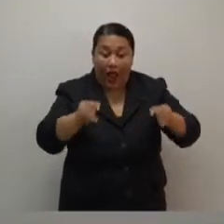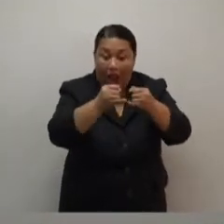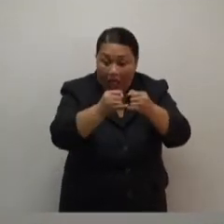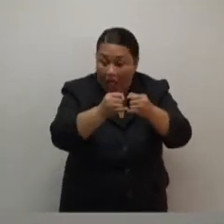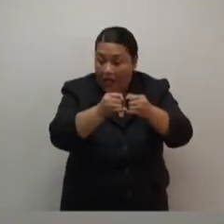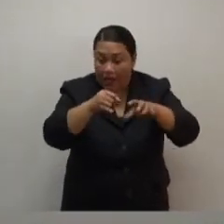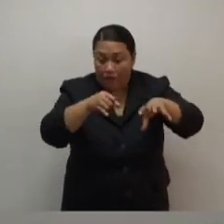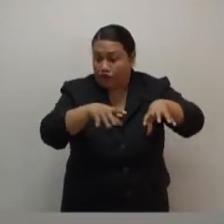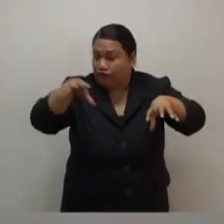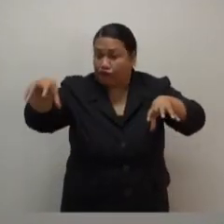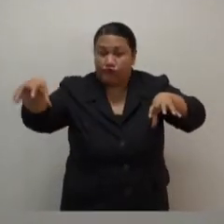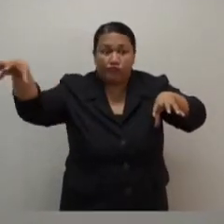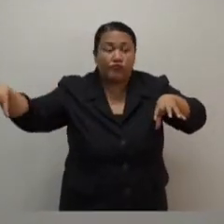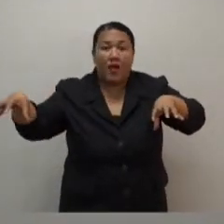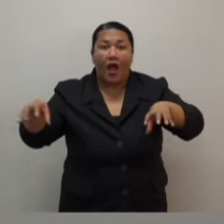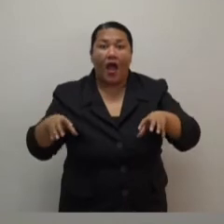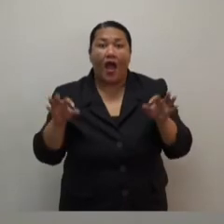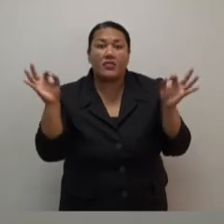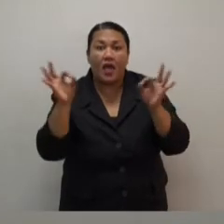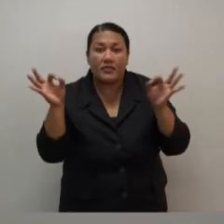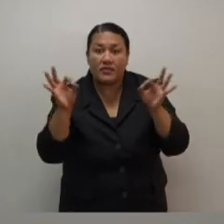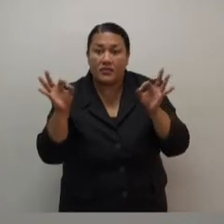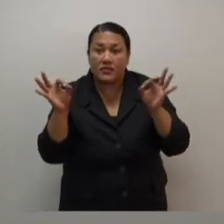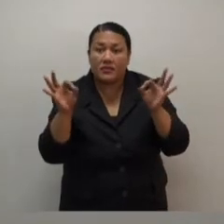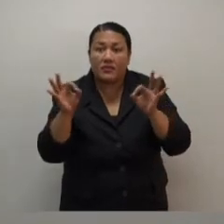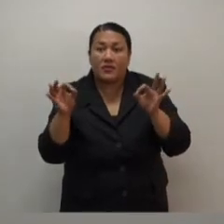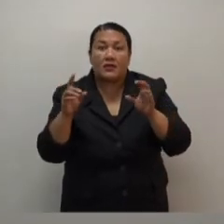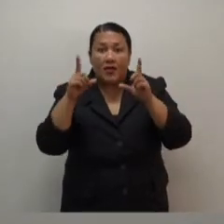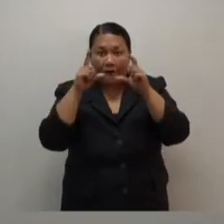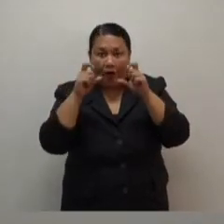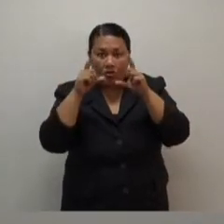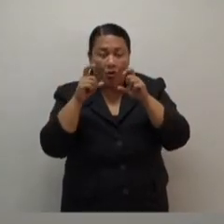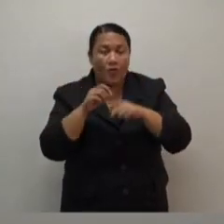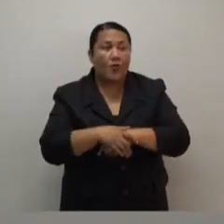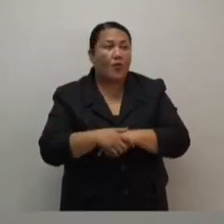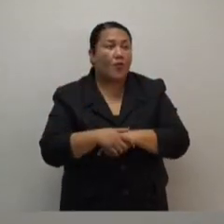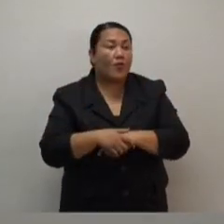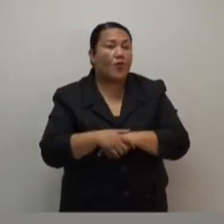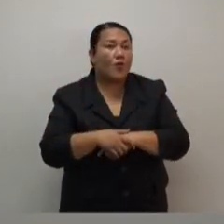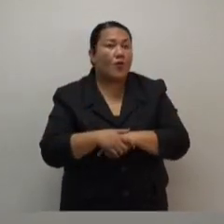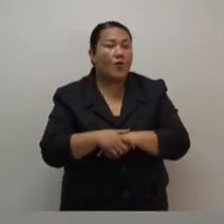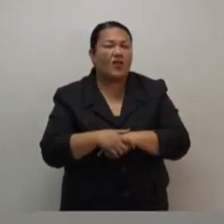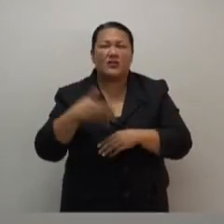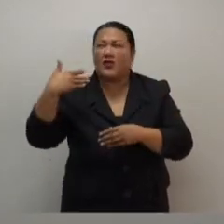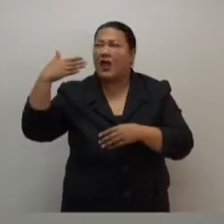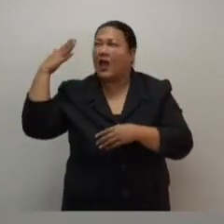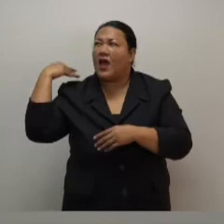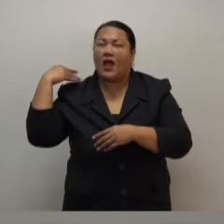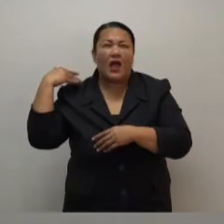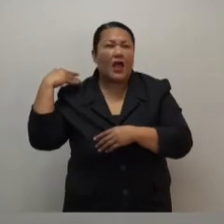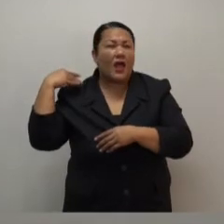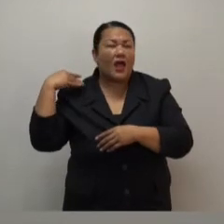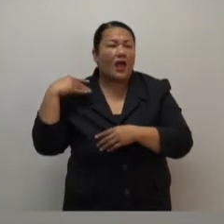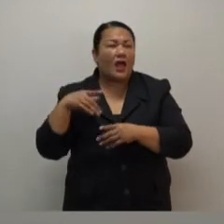have a valid photo ID. So in those cases, or we found, as we did a sweep a few years ago, there were some people who had